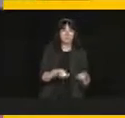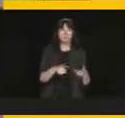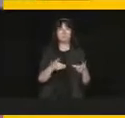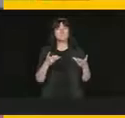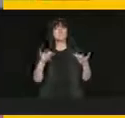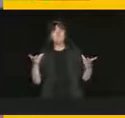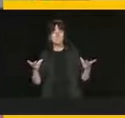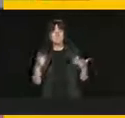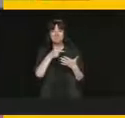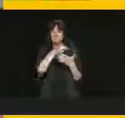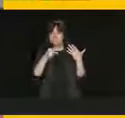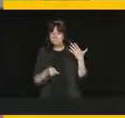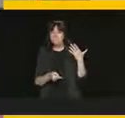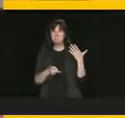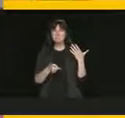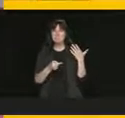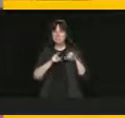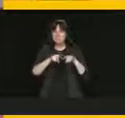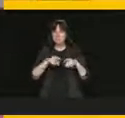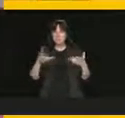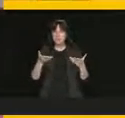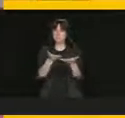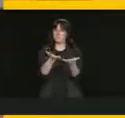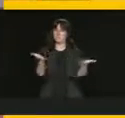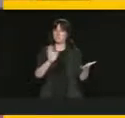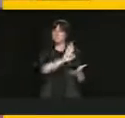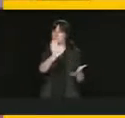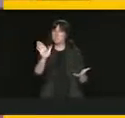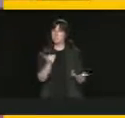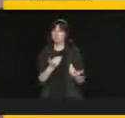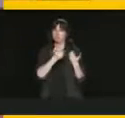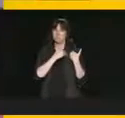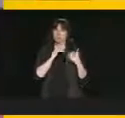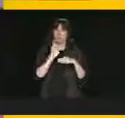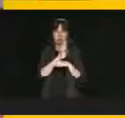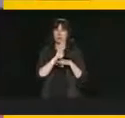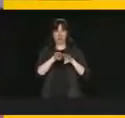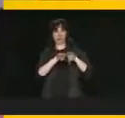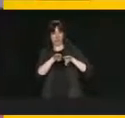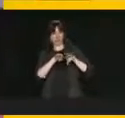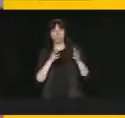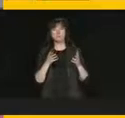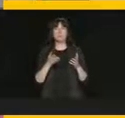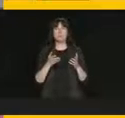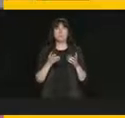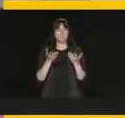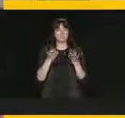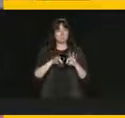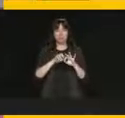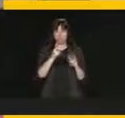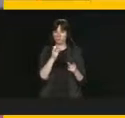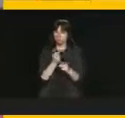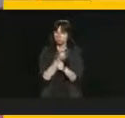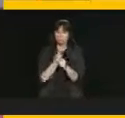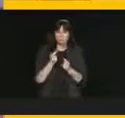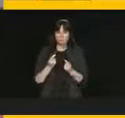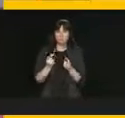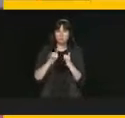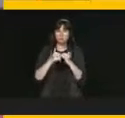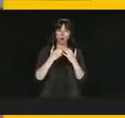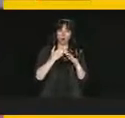this depends on all of us. The good news is that people are taking the proper actions to protect themselves